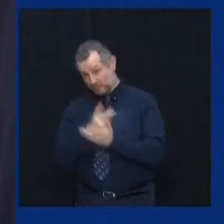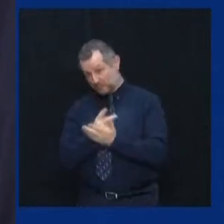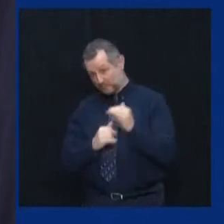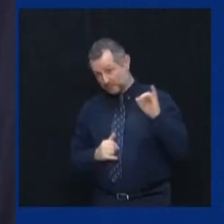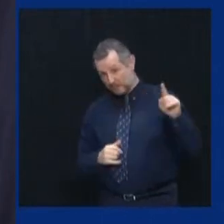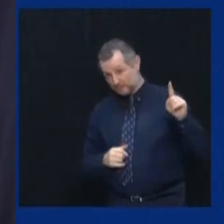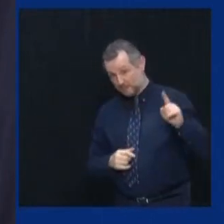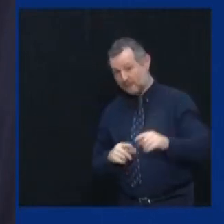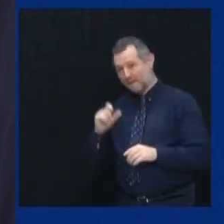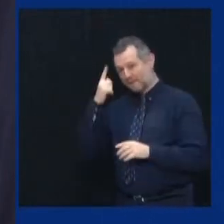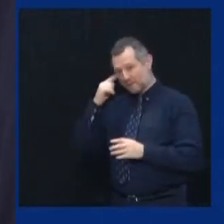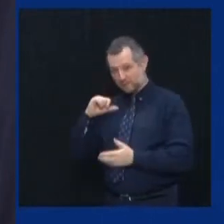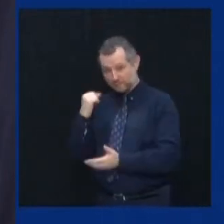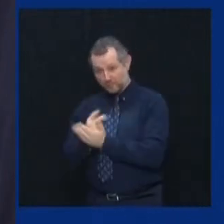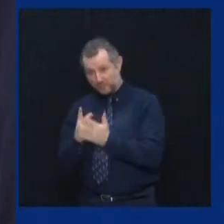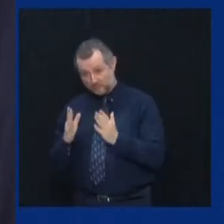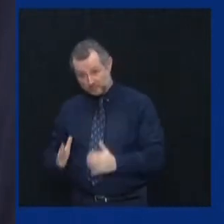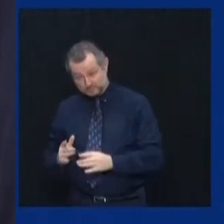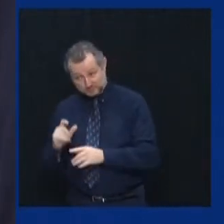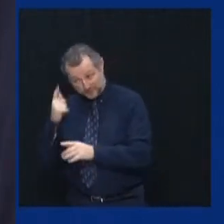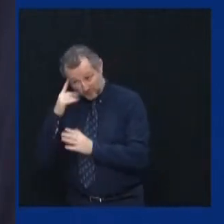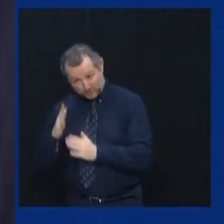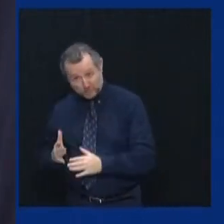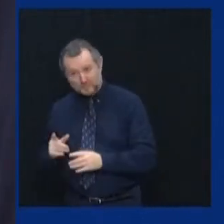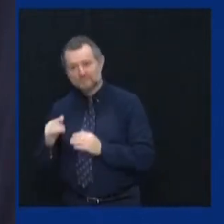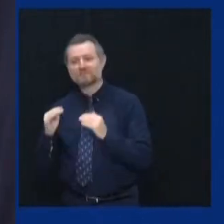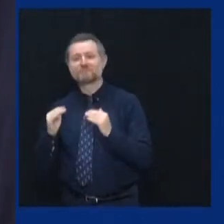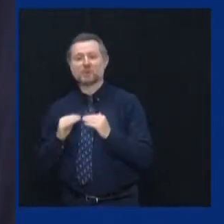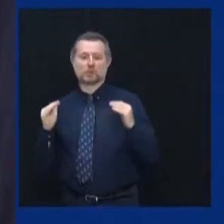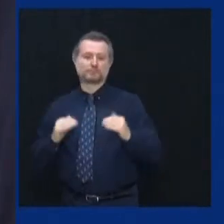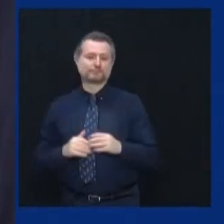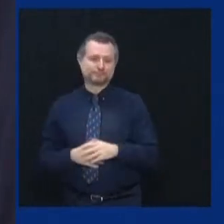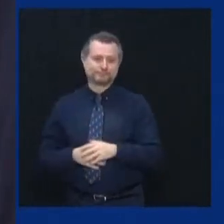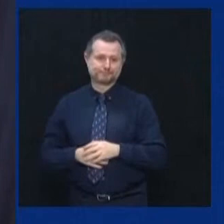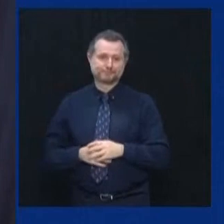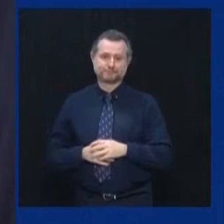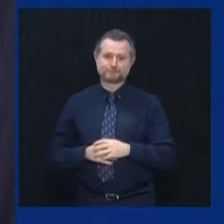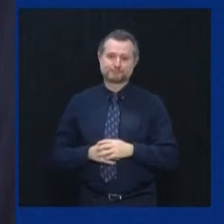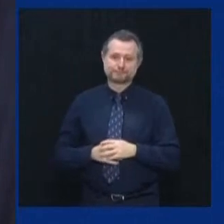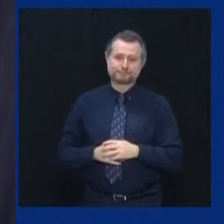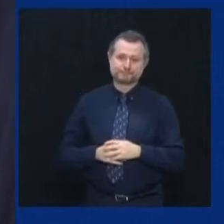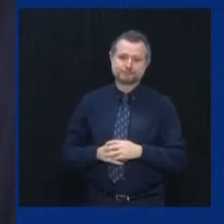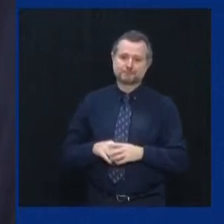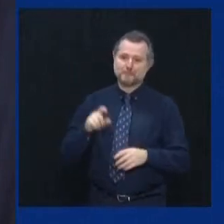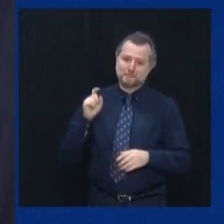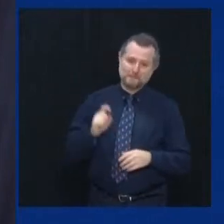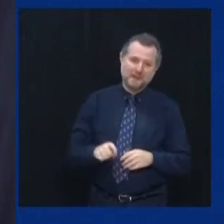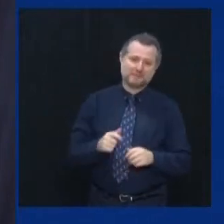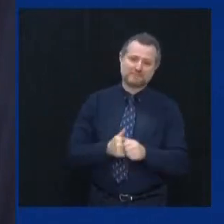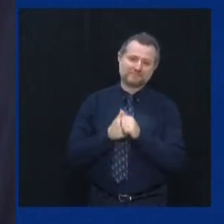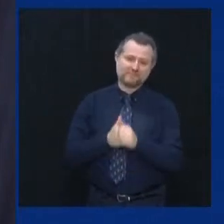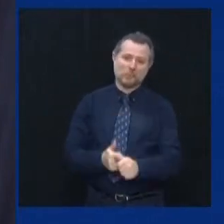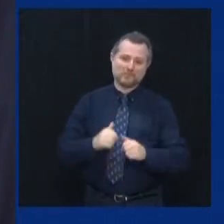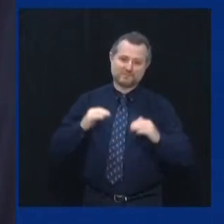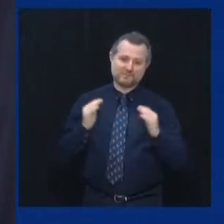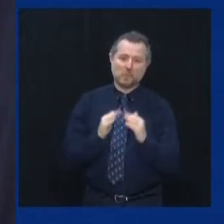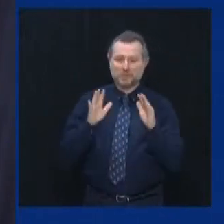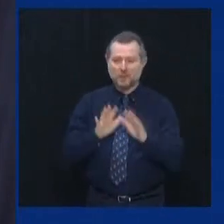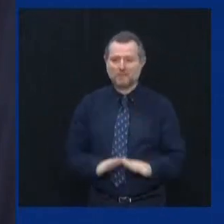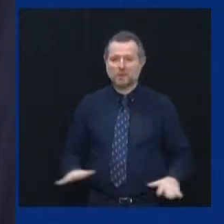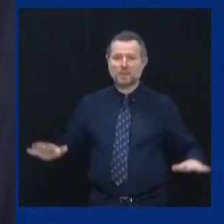all across the state. It makes sense. It's fair. But we have to do what's fair.